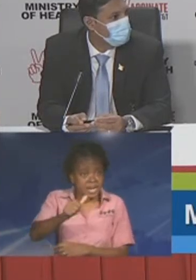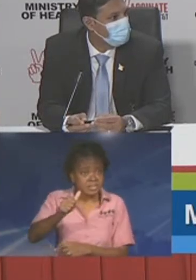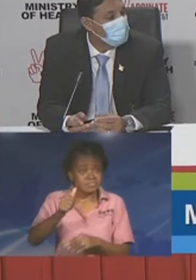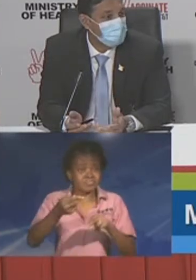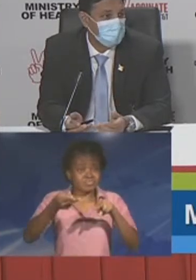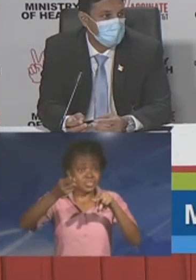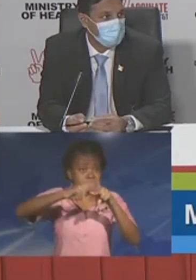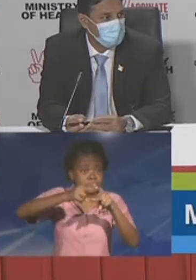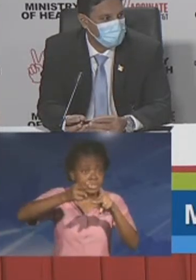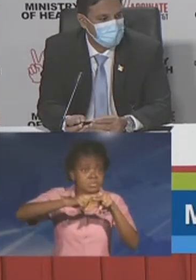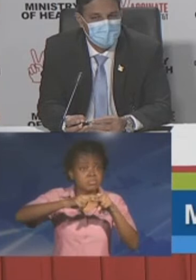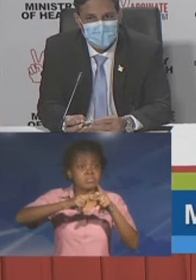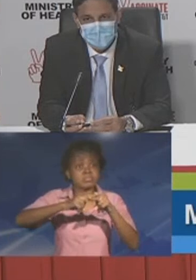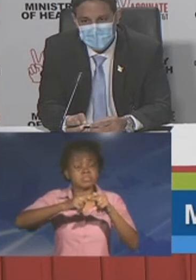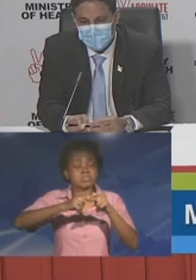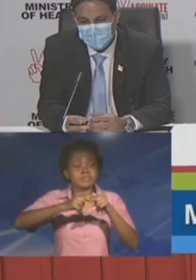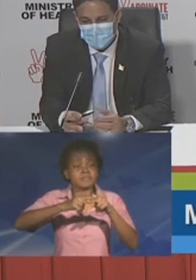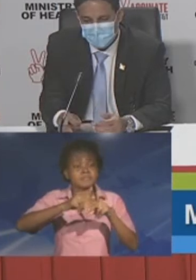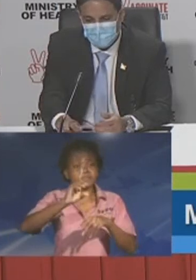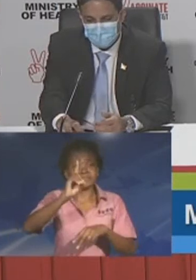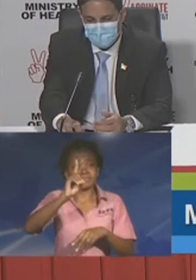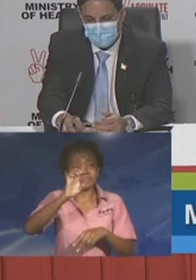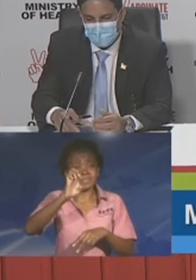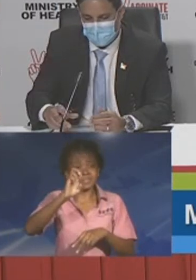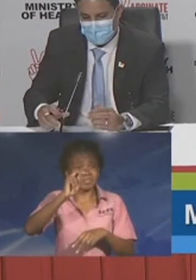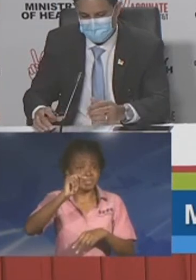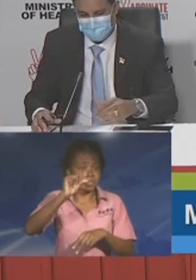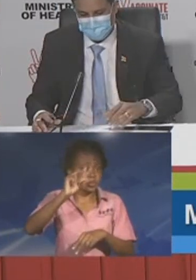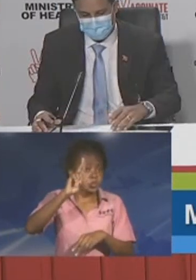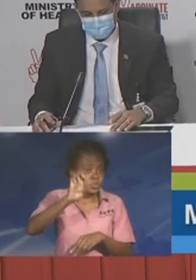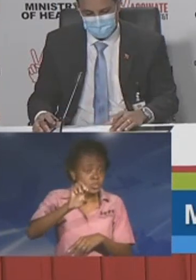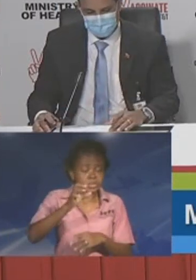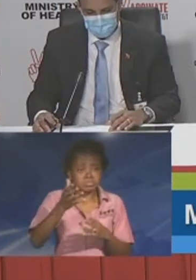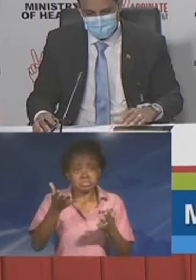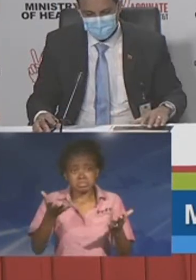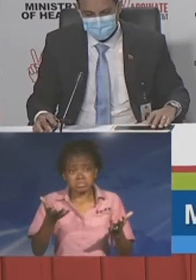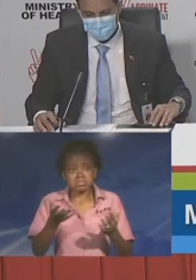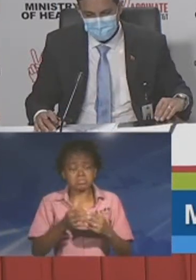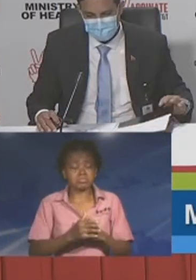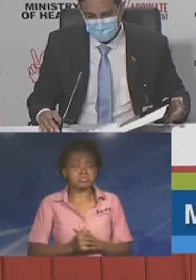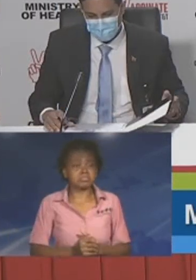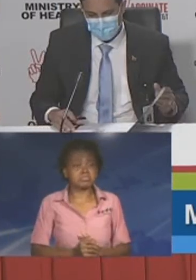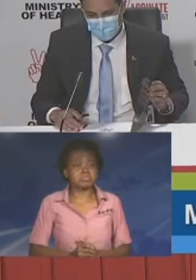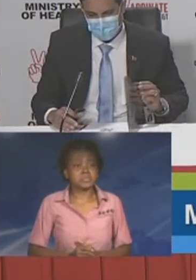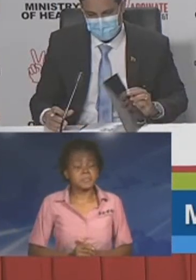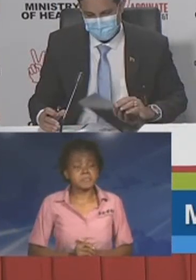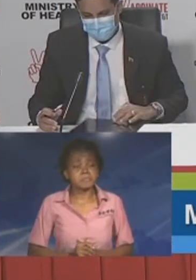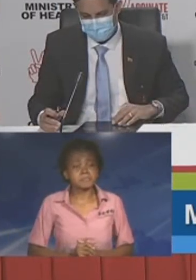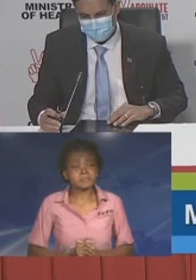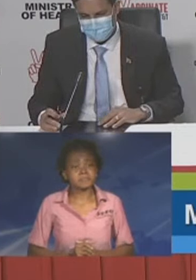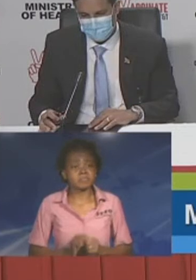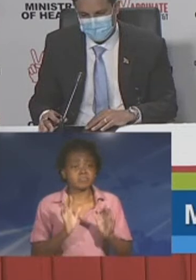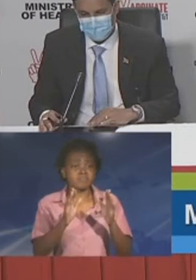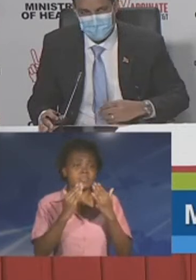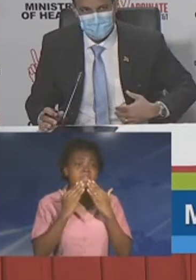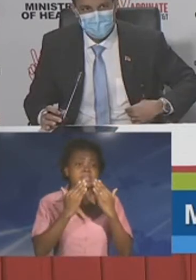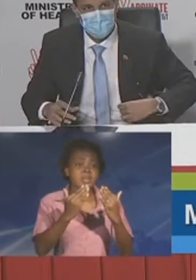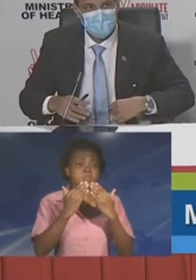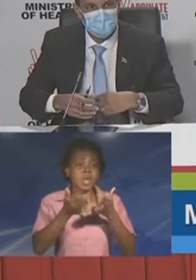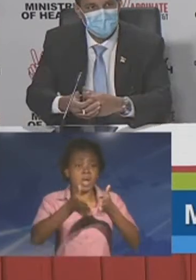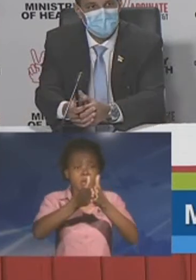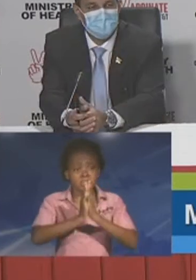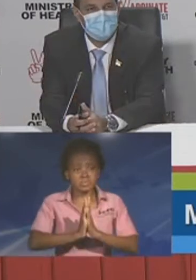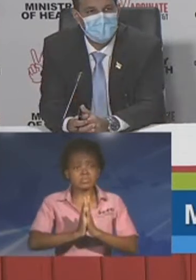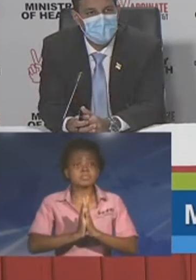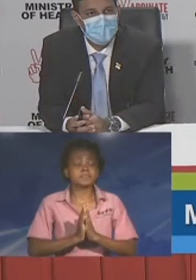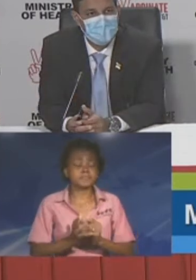since the rainy season started. Yeah, I just want to come in here and thank you for raising that, Paula. The